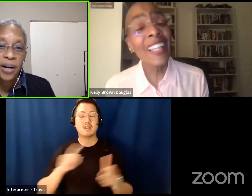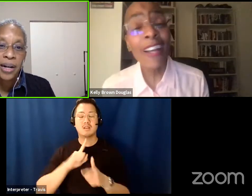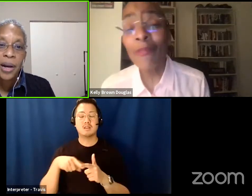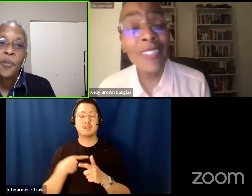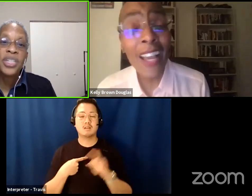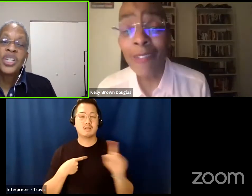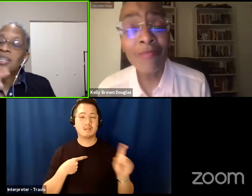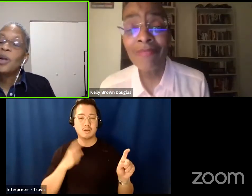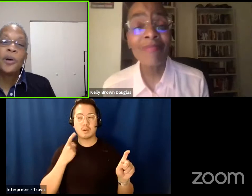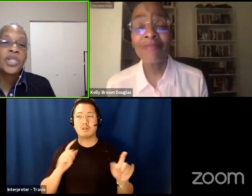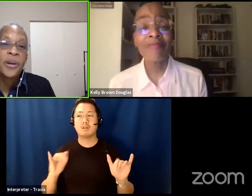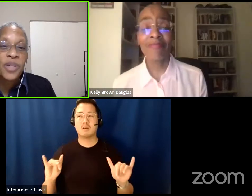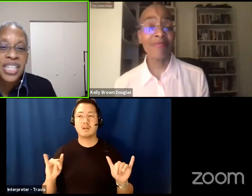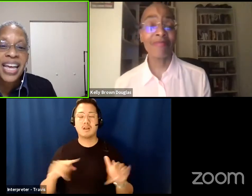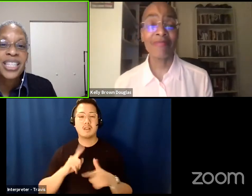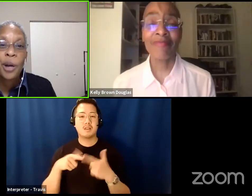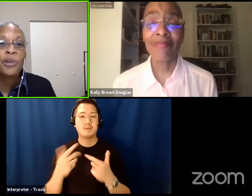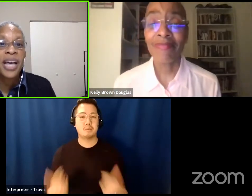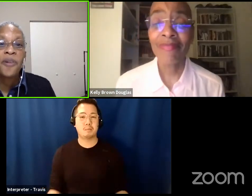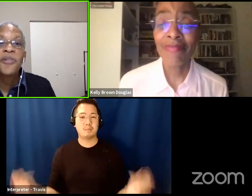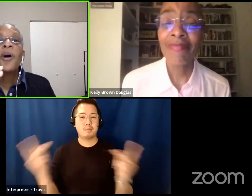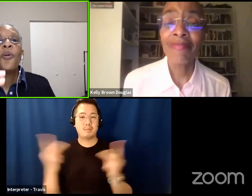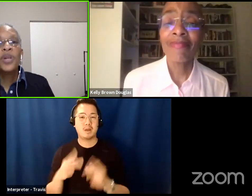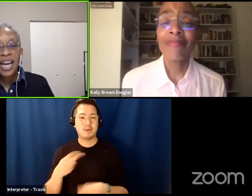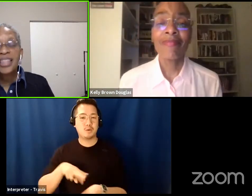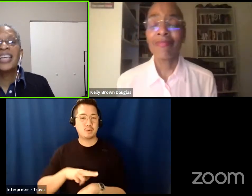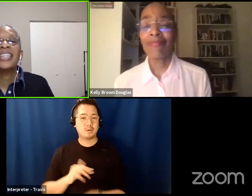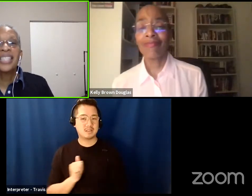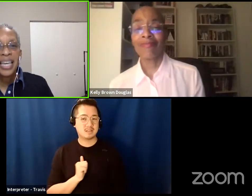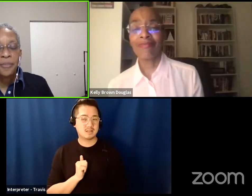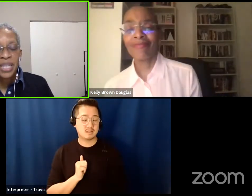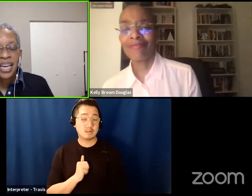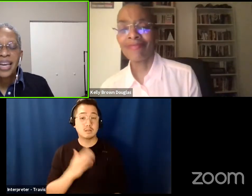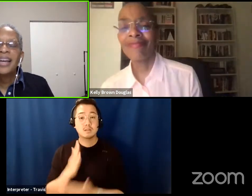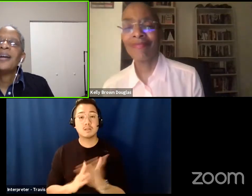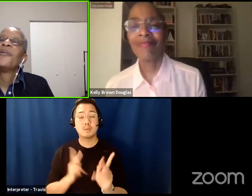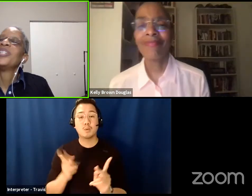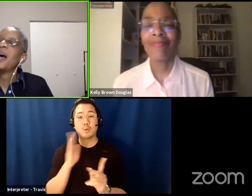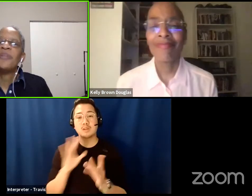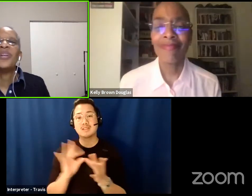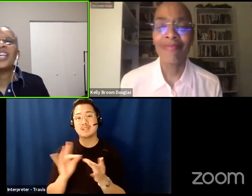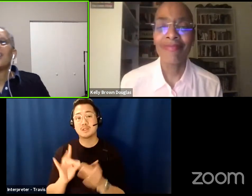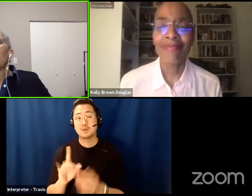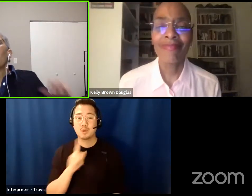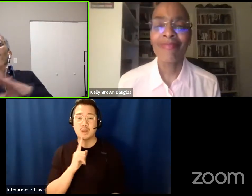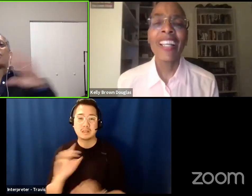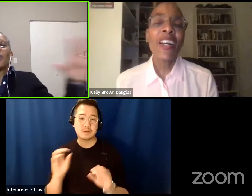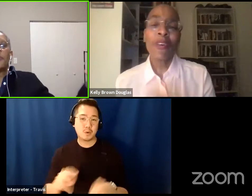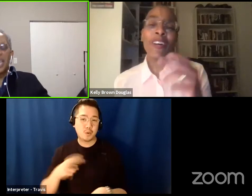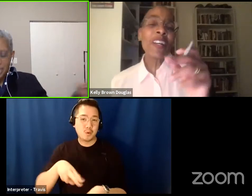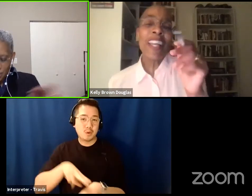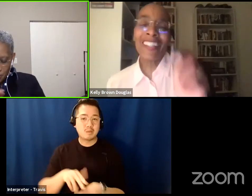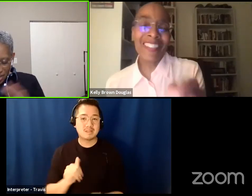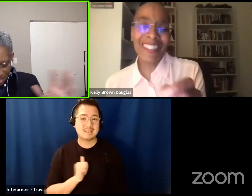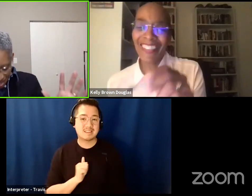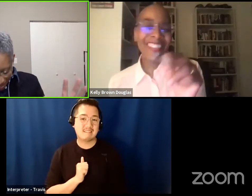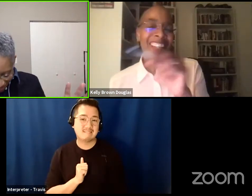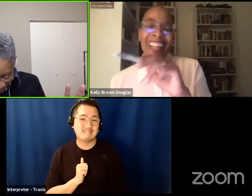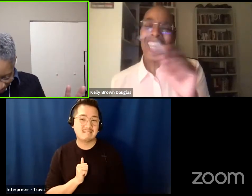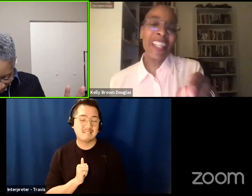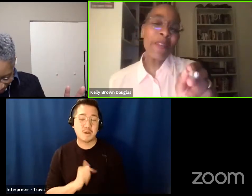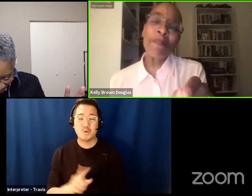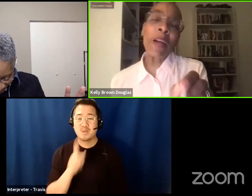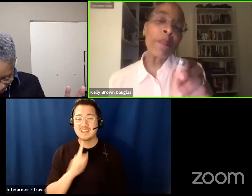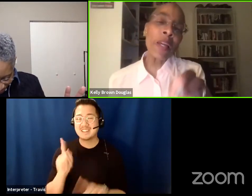if you will, which, you know, some would say is no self, which I think is the emptying, which I mean, so many